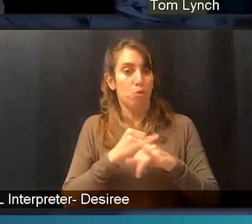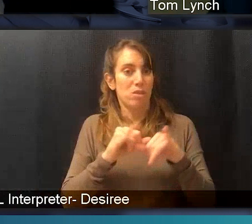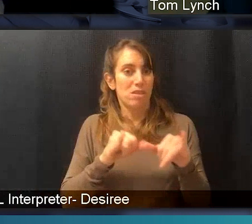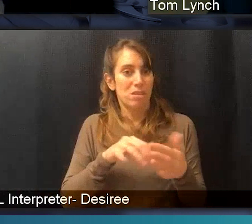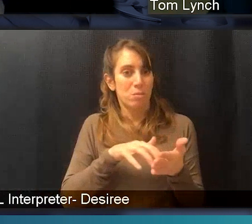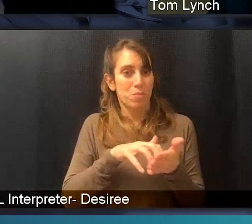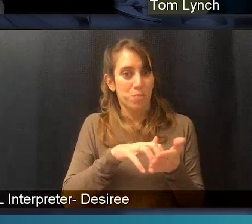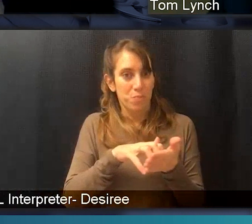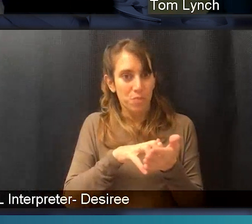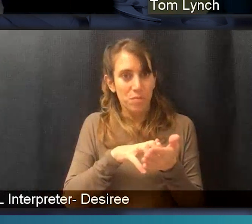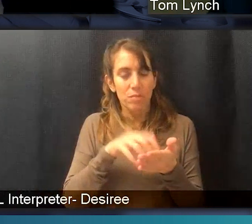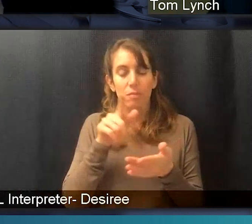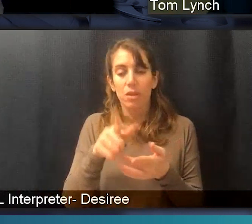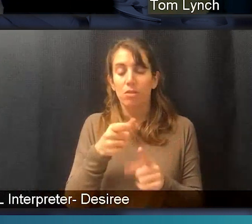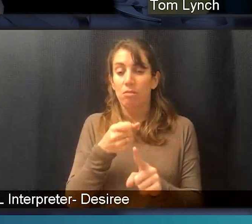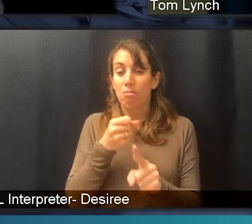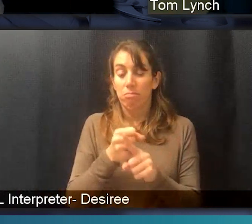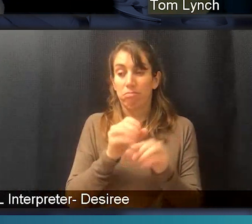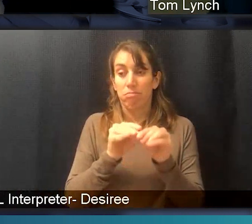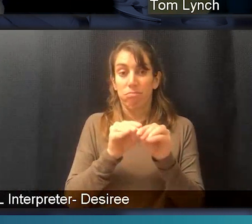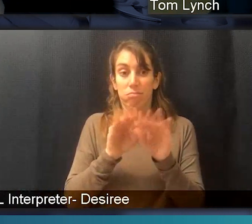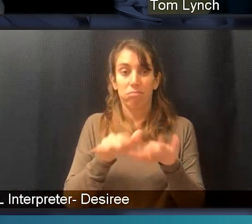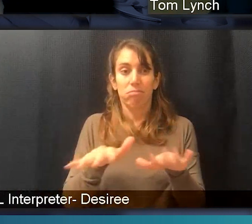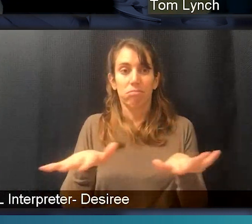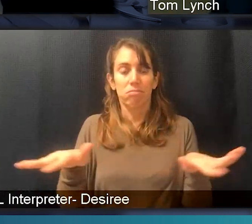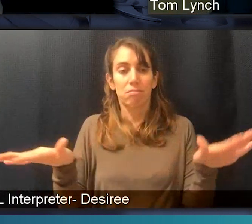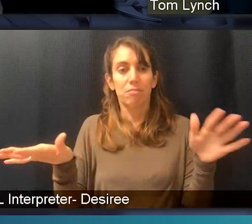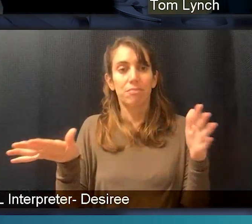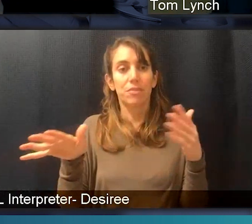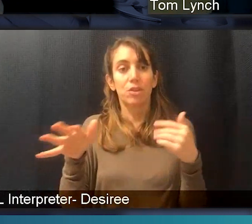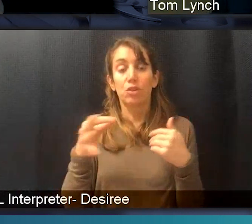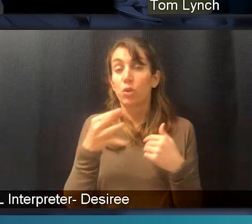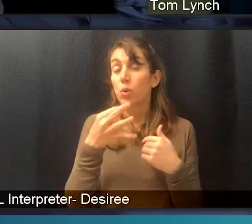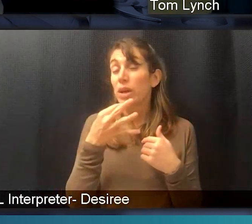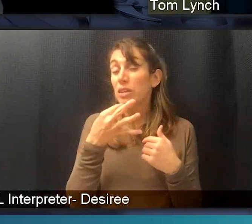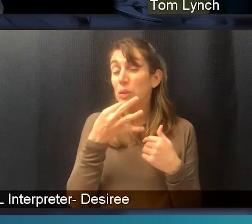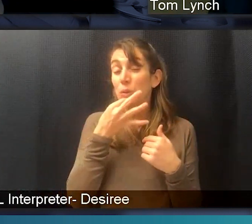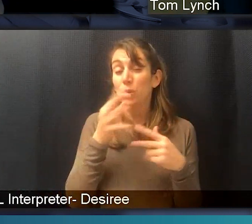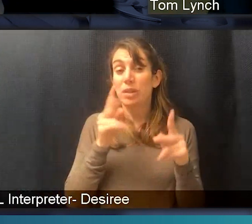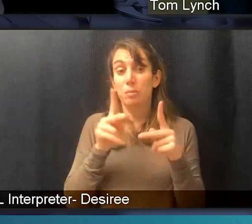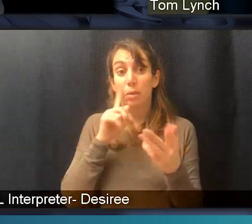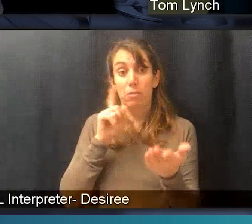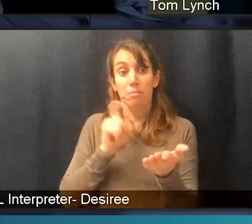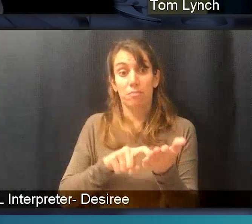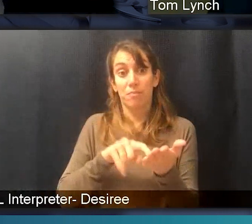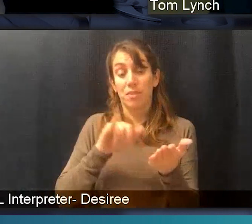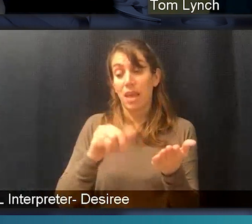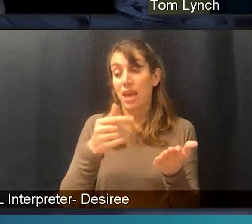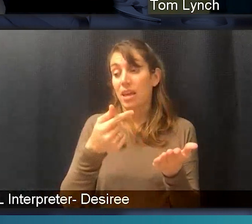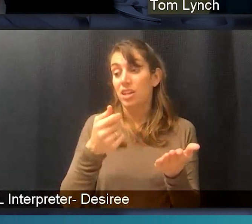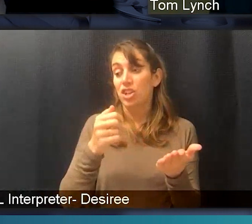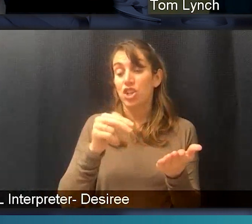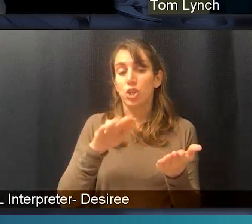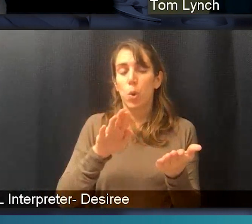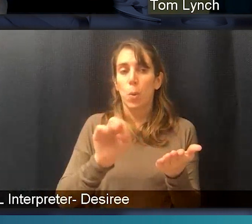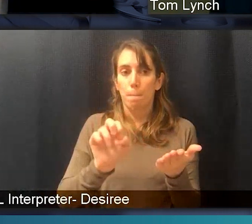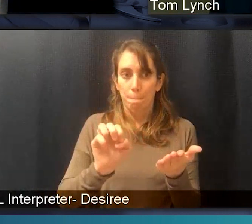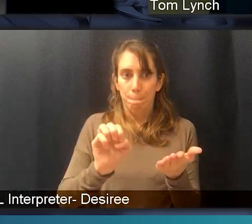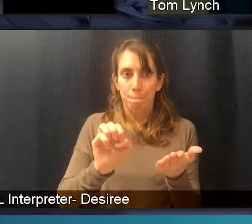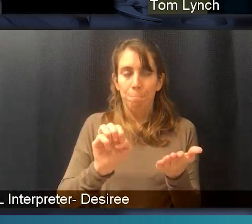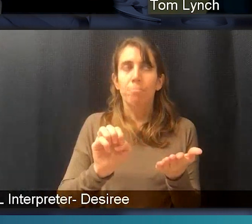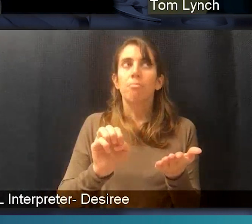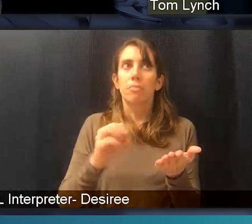kind of as immediately as soon as kind of people were able to see that genome, it looks striking, it looks